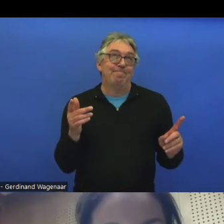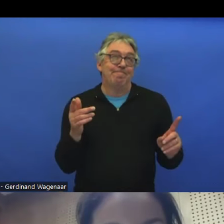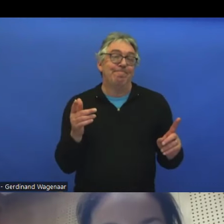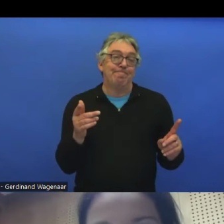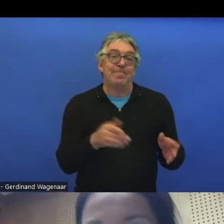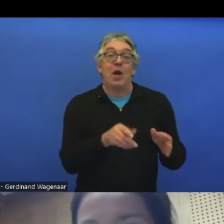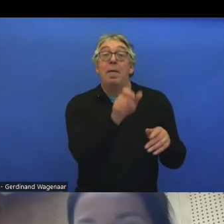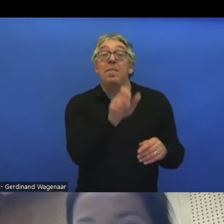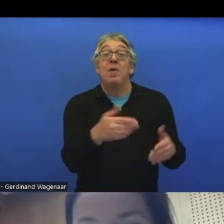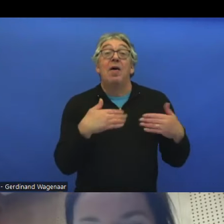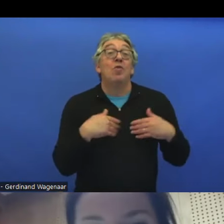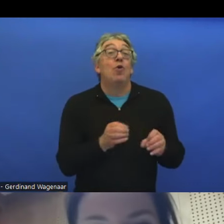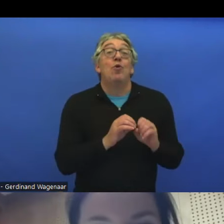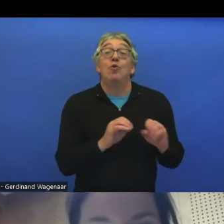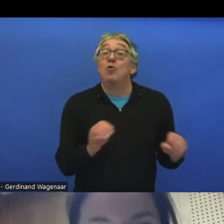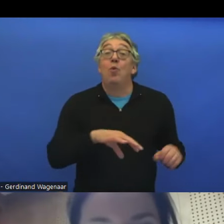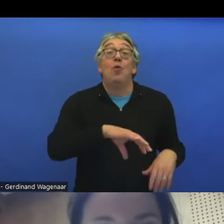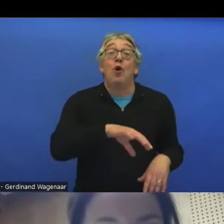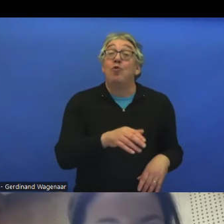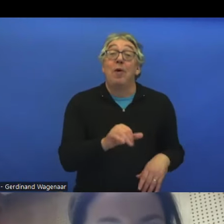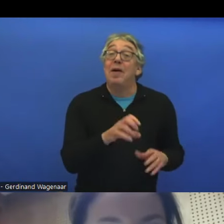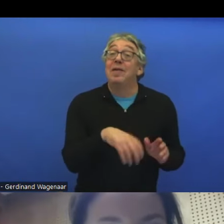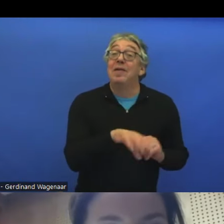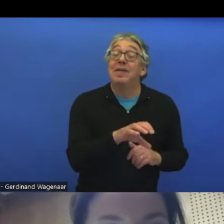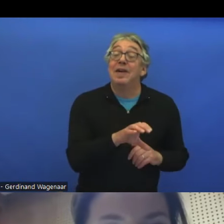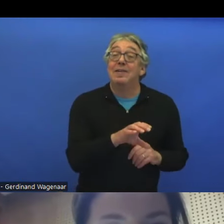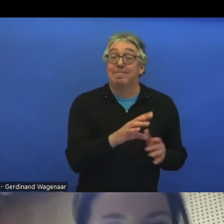be addressed. Can we go to the next slide, please?